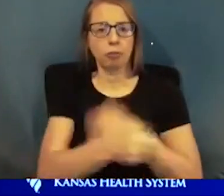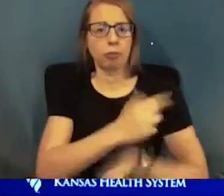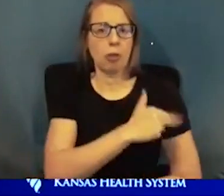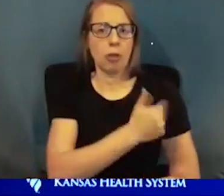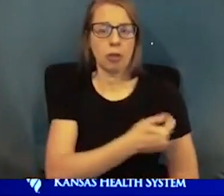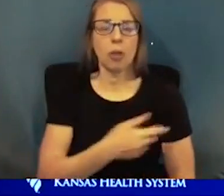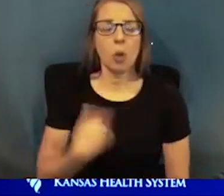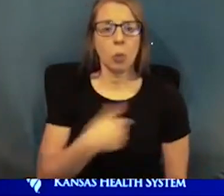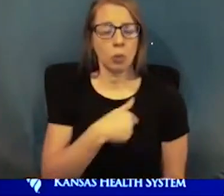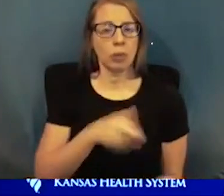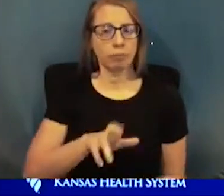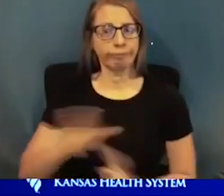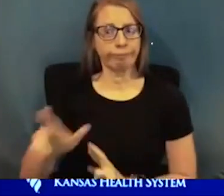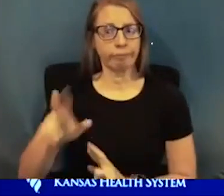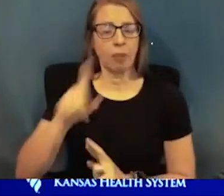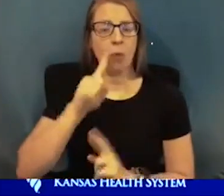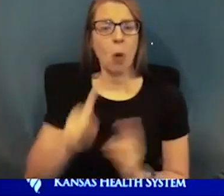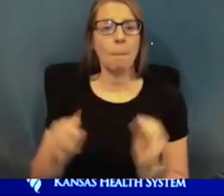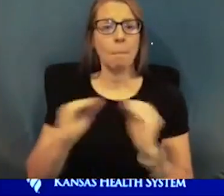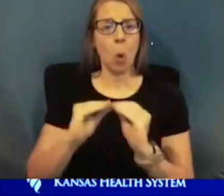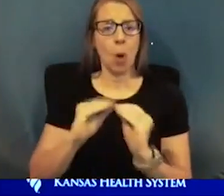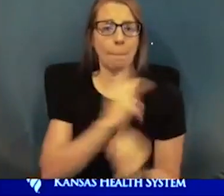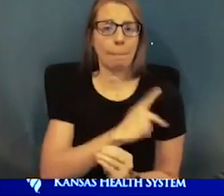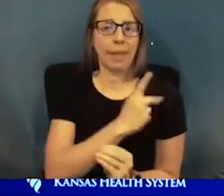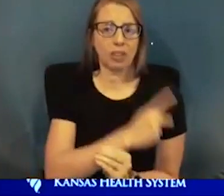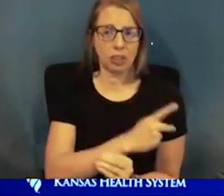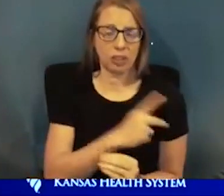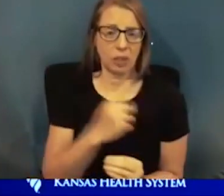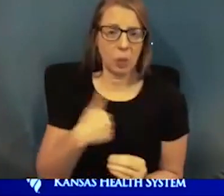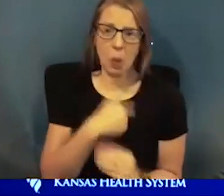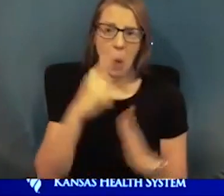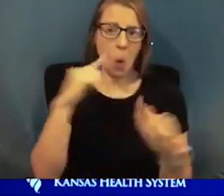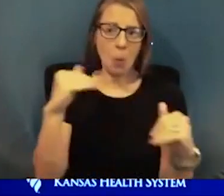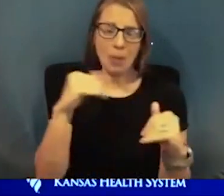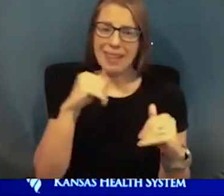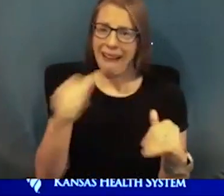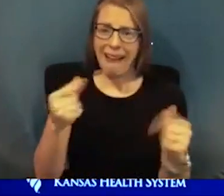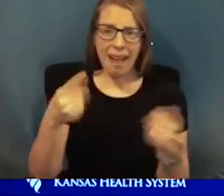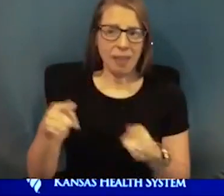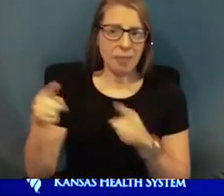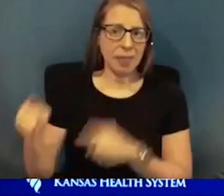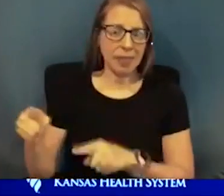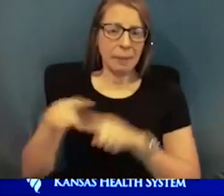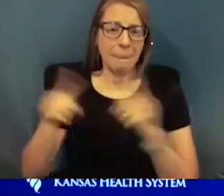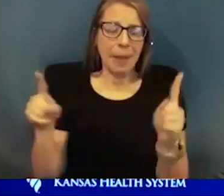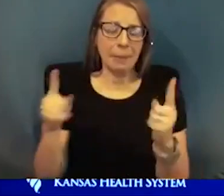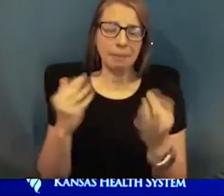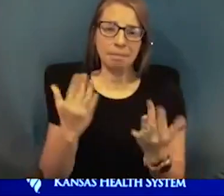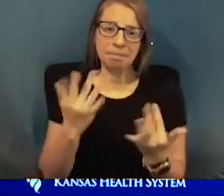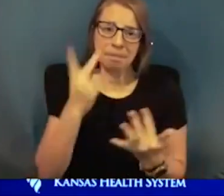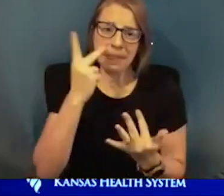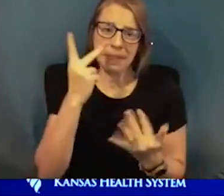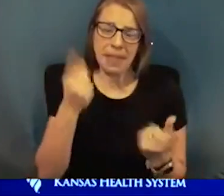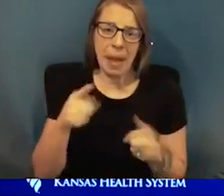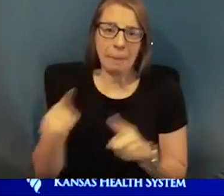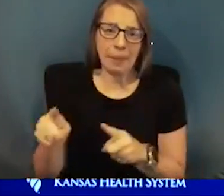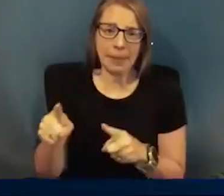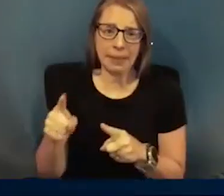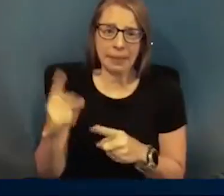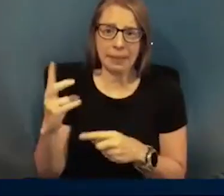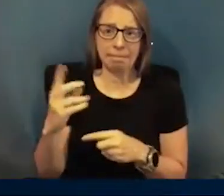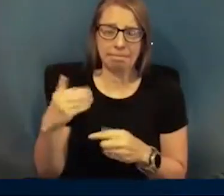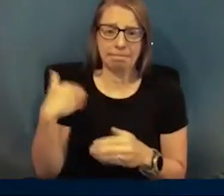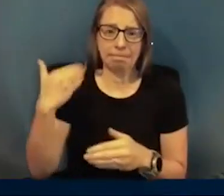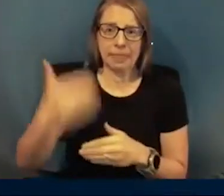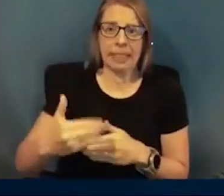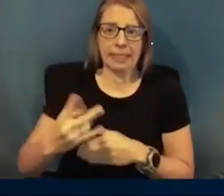for more patients. We hope that doesn't happen, but we'll just have to wait and see what happens over this next 7 days. All right.